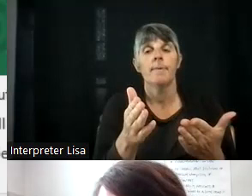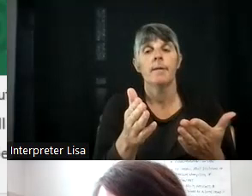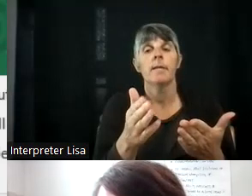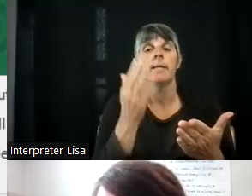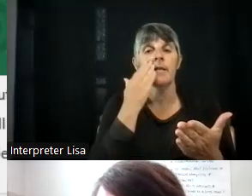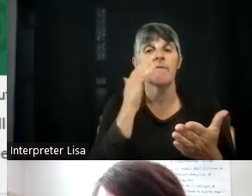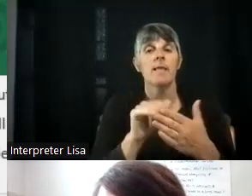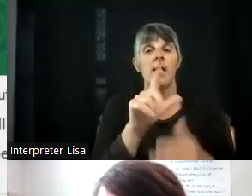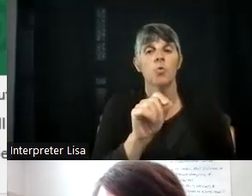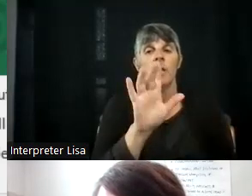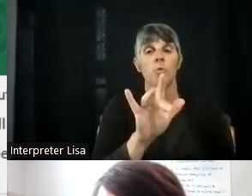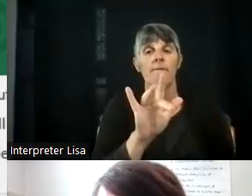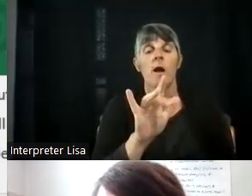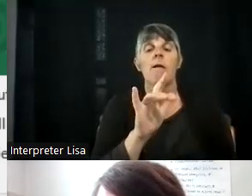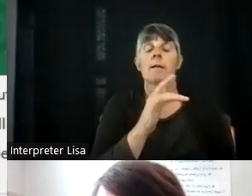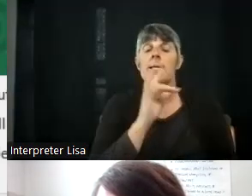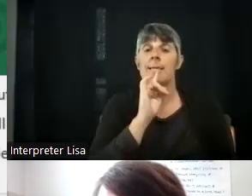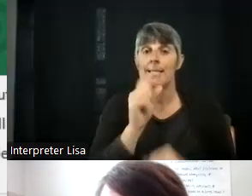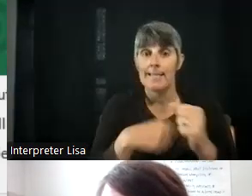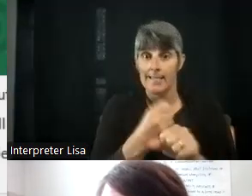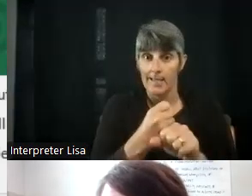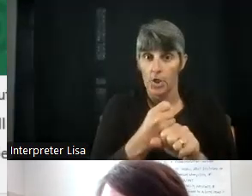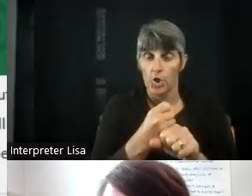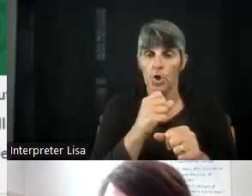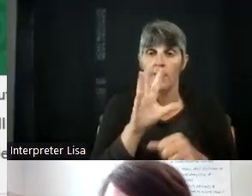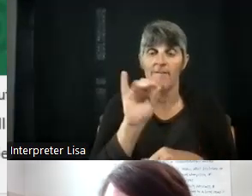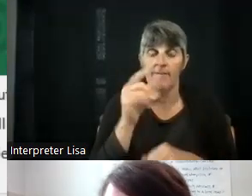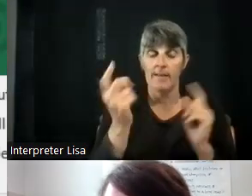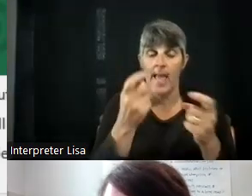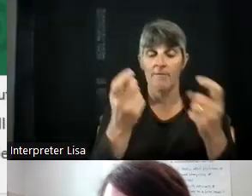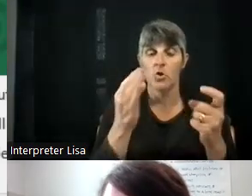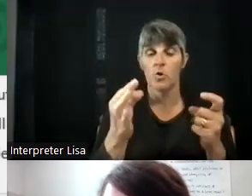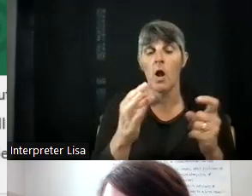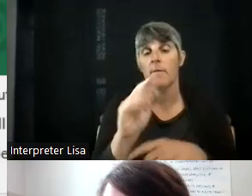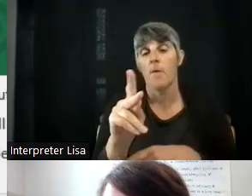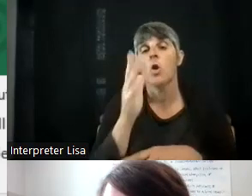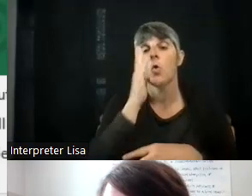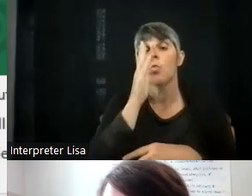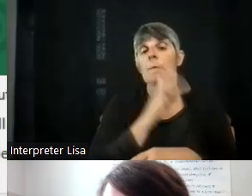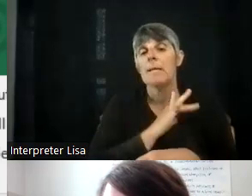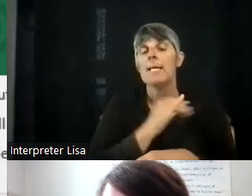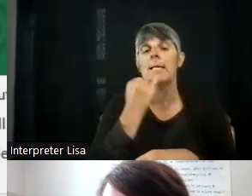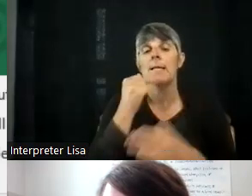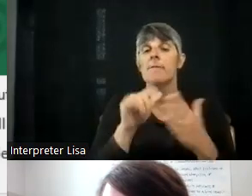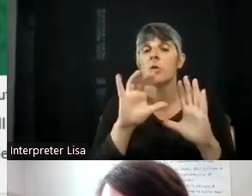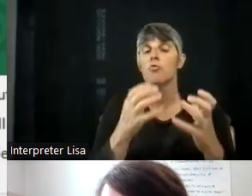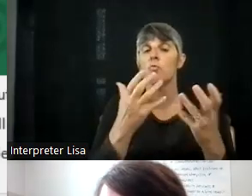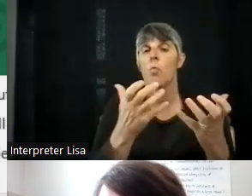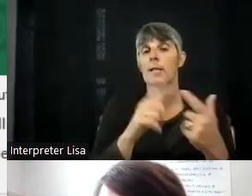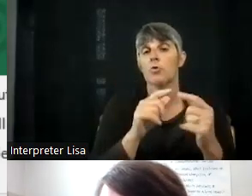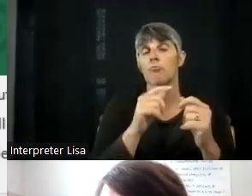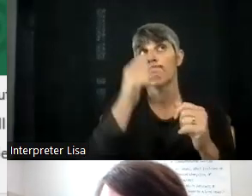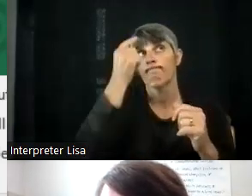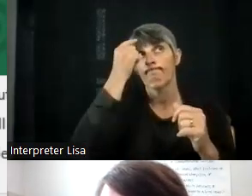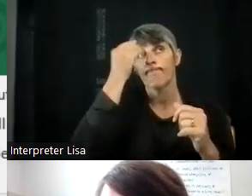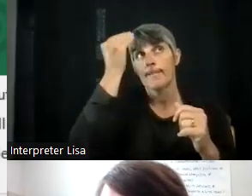that 2025 is the year that is the 50th anniversary of the mark, it would be neat if this group wanted to keep that in